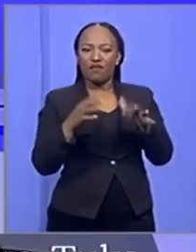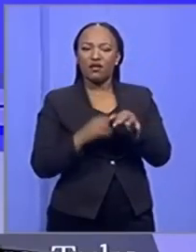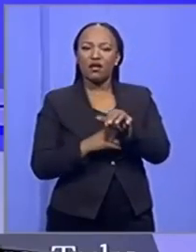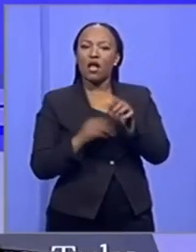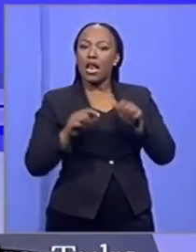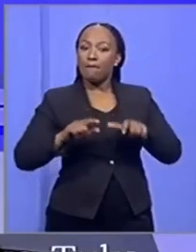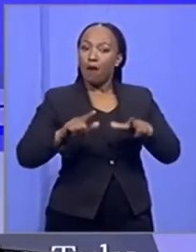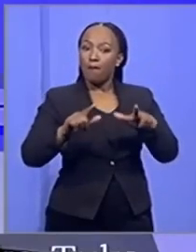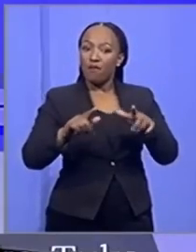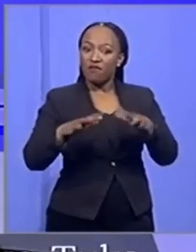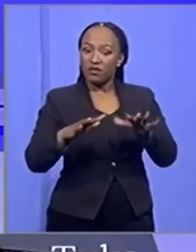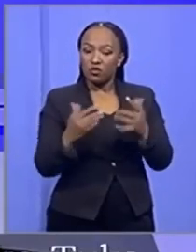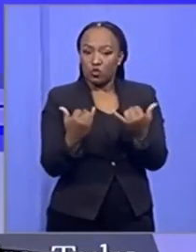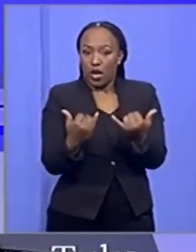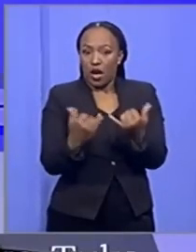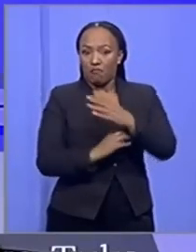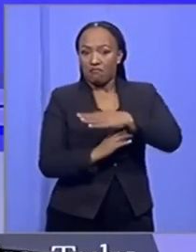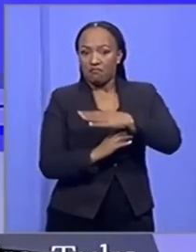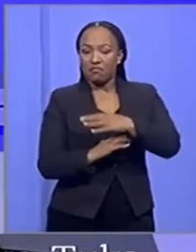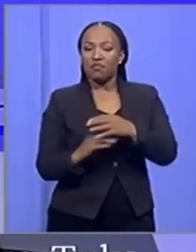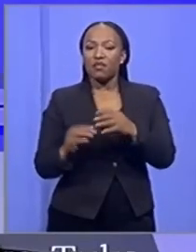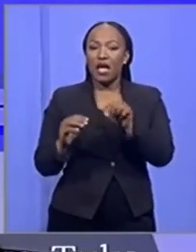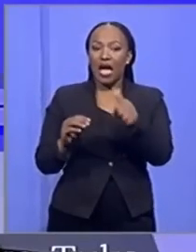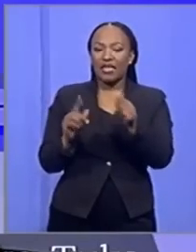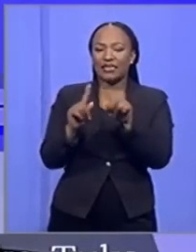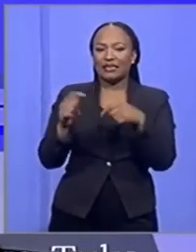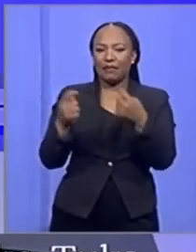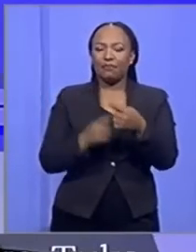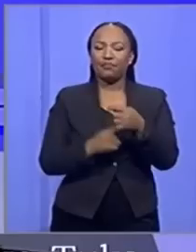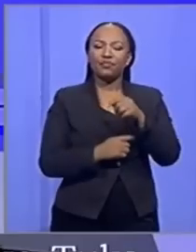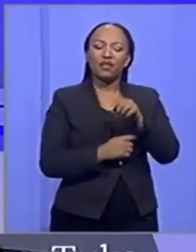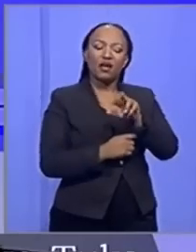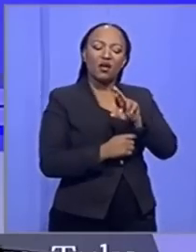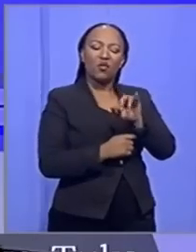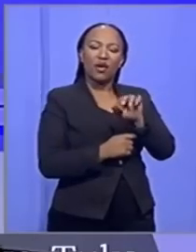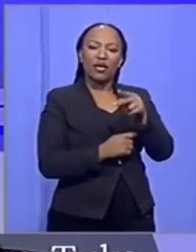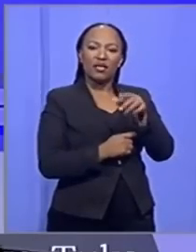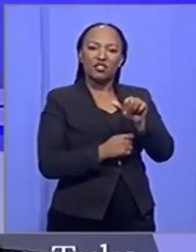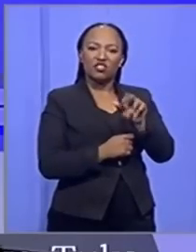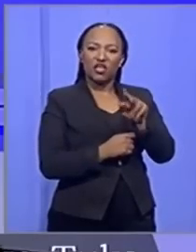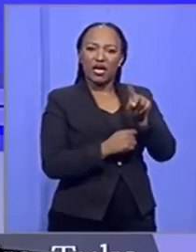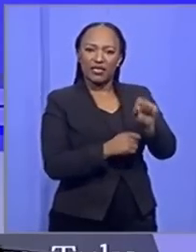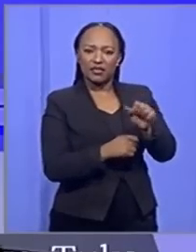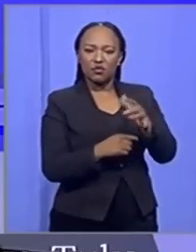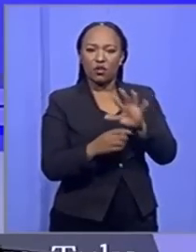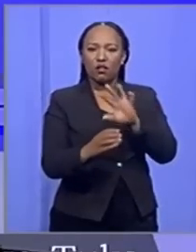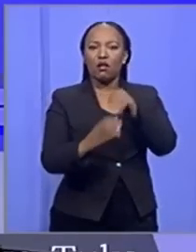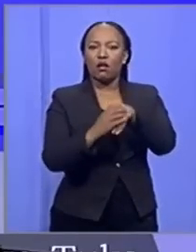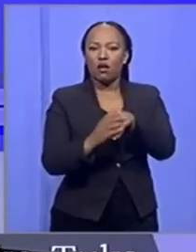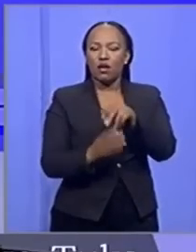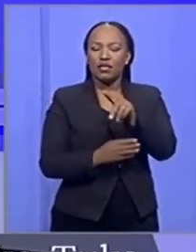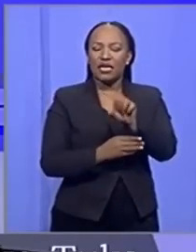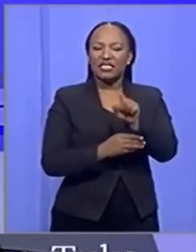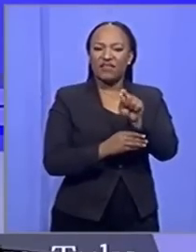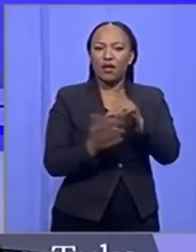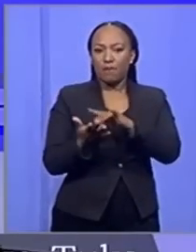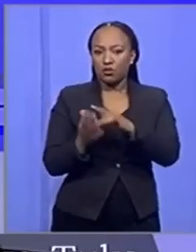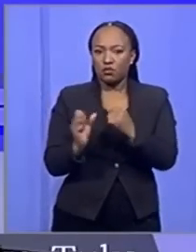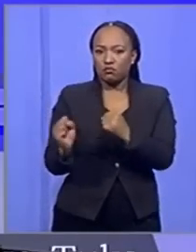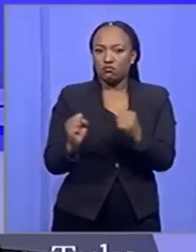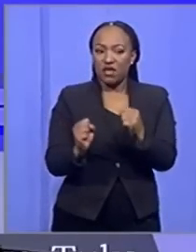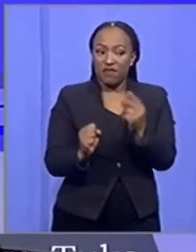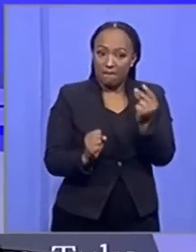Limpopo mathapameng a lehono. Richards Bay e tla dula e ngaparetše maemo a yona a go ba karolo ya DStv Premiership ge e ka fenya